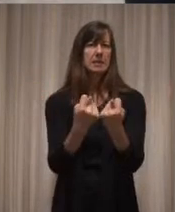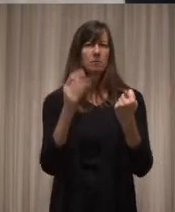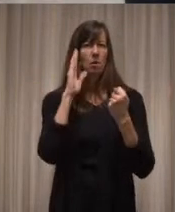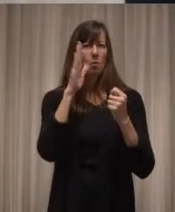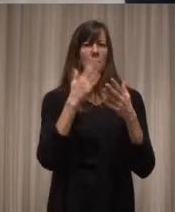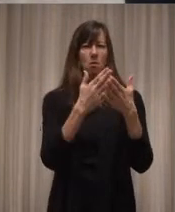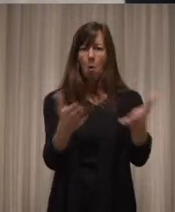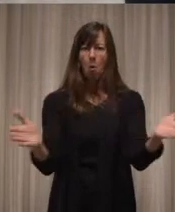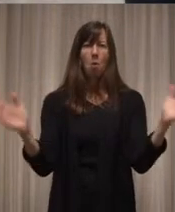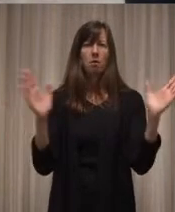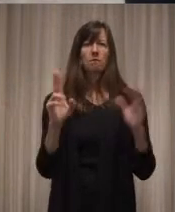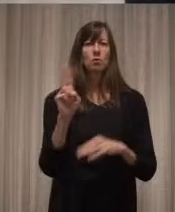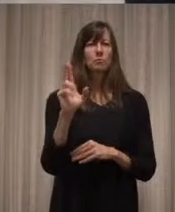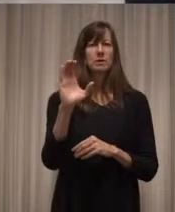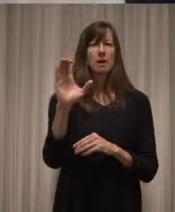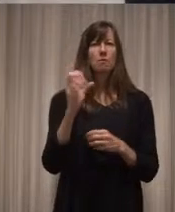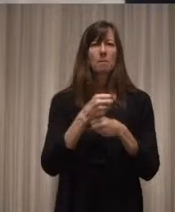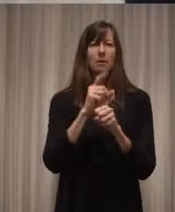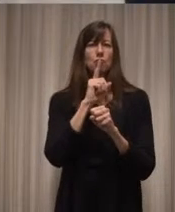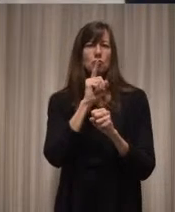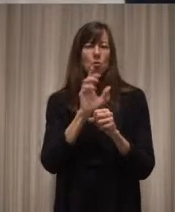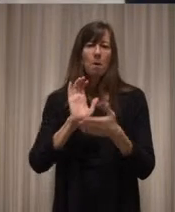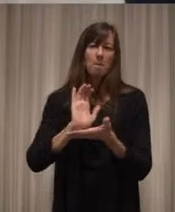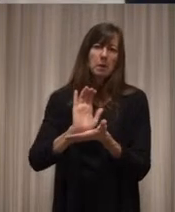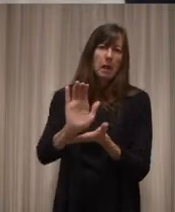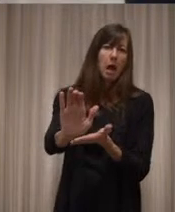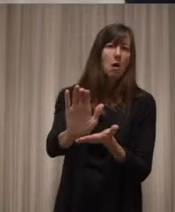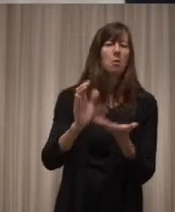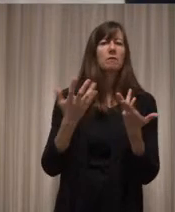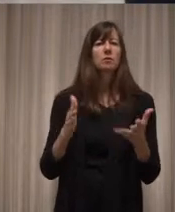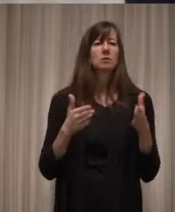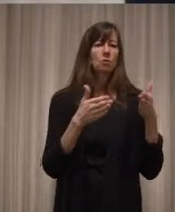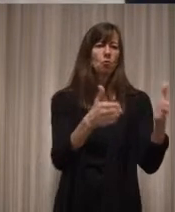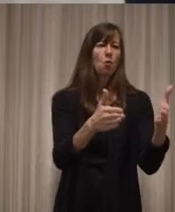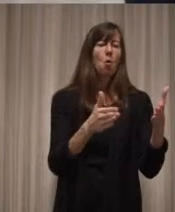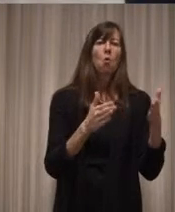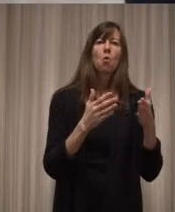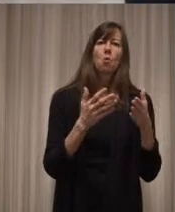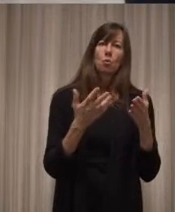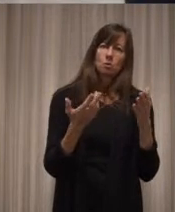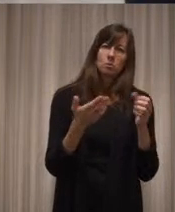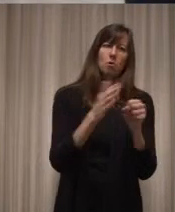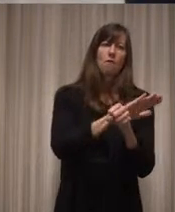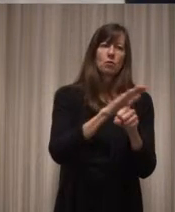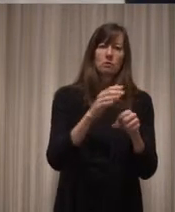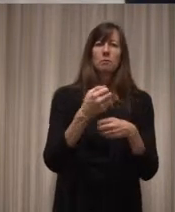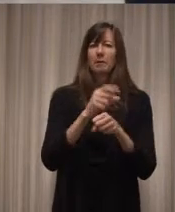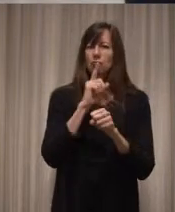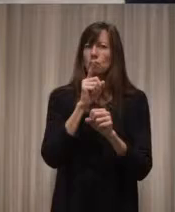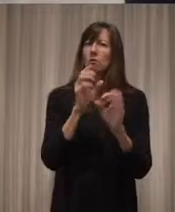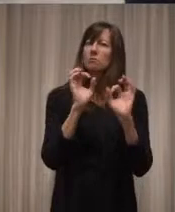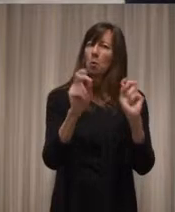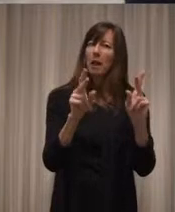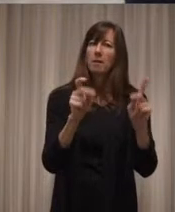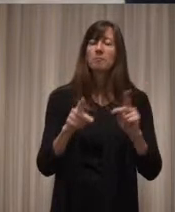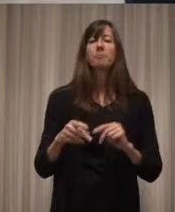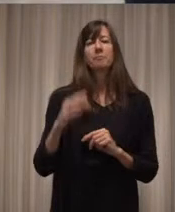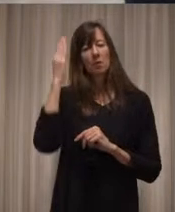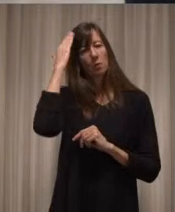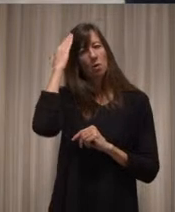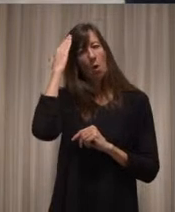for plowing and road clearing are covered. We know that some of our DPWs and highway crews